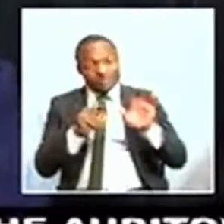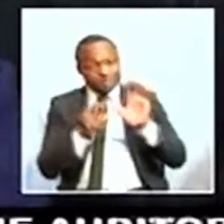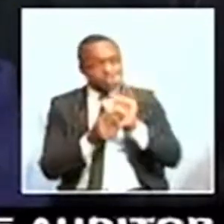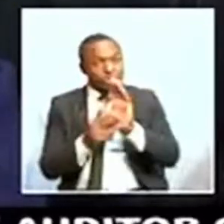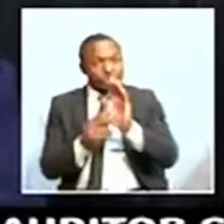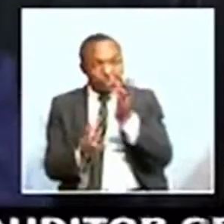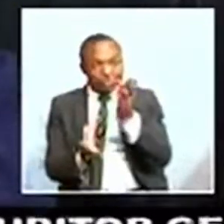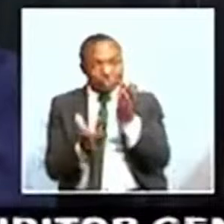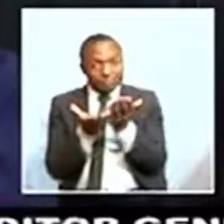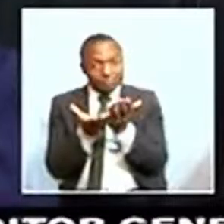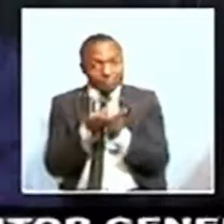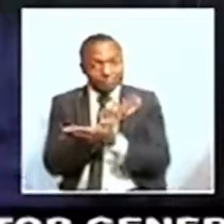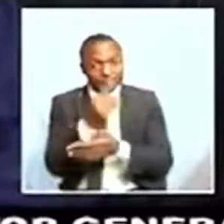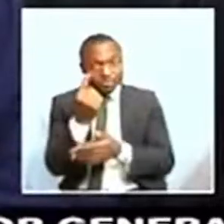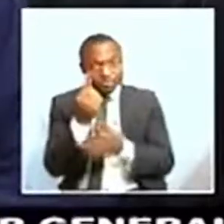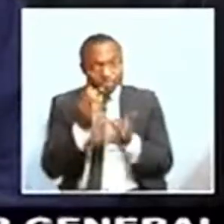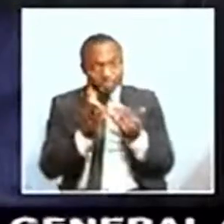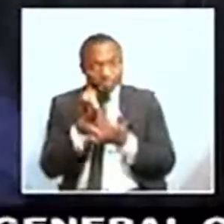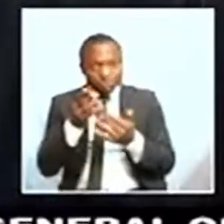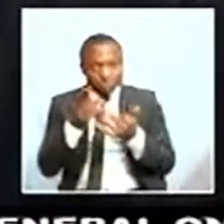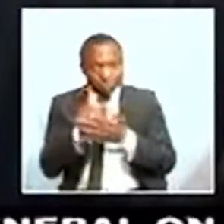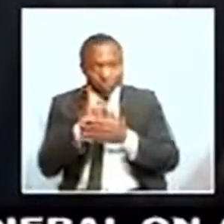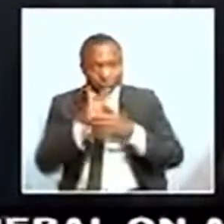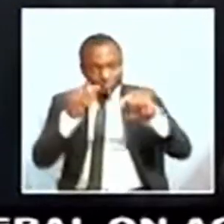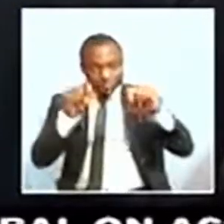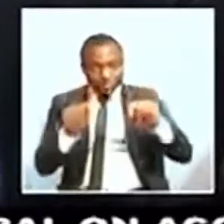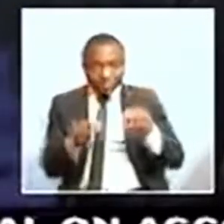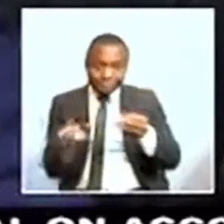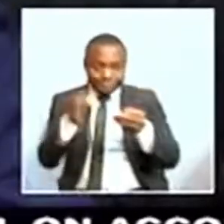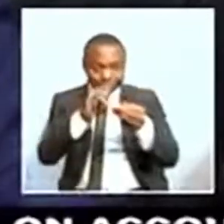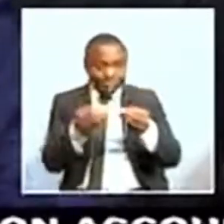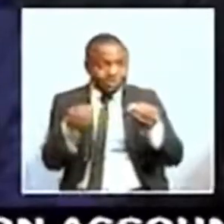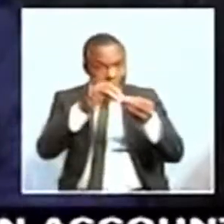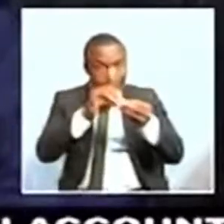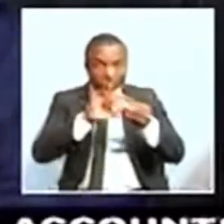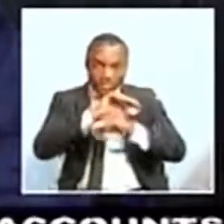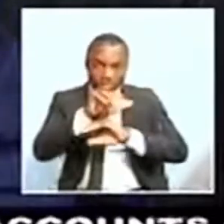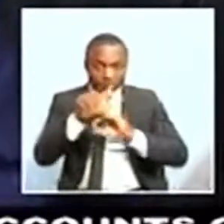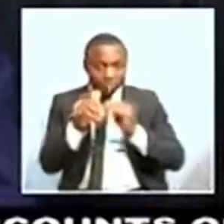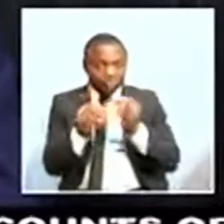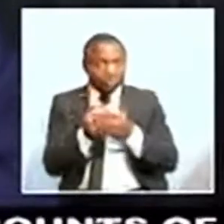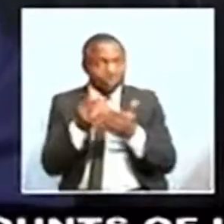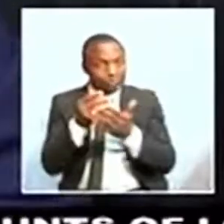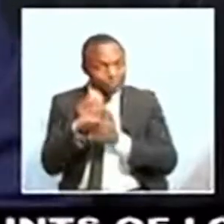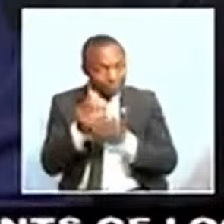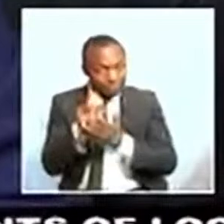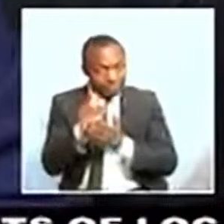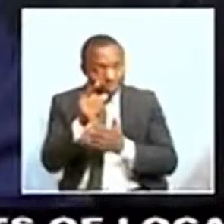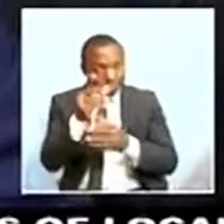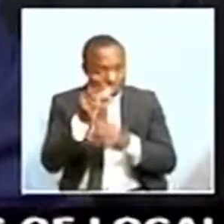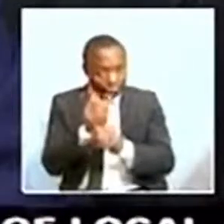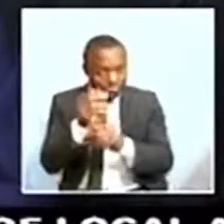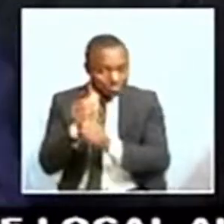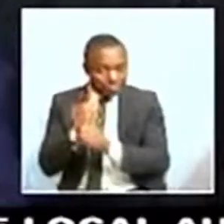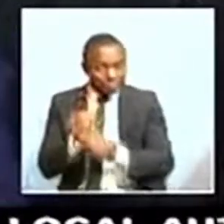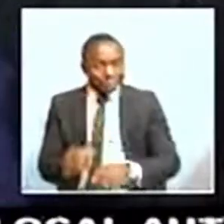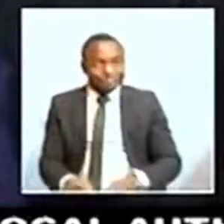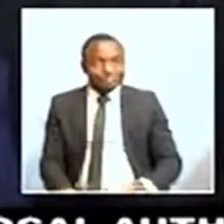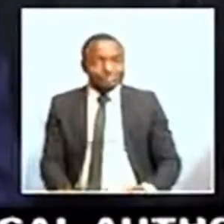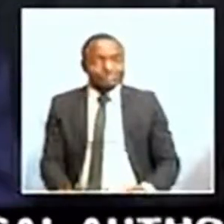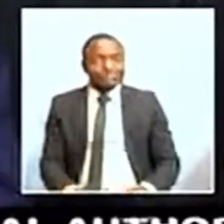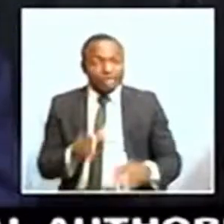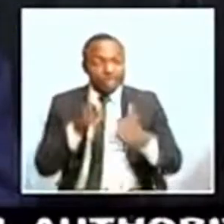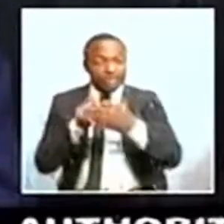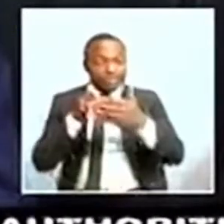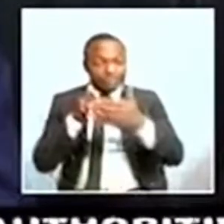1 through the table. So you add all the income that they received